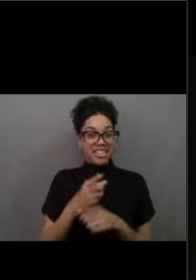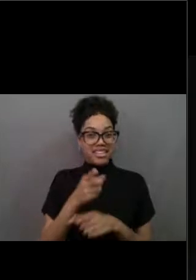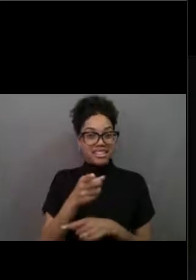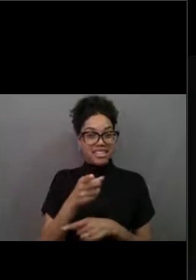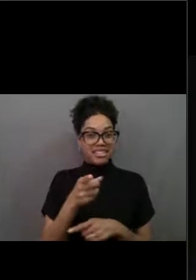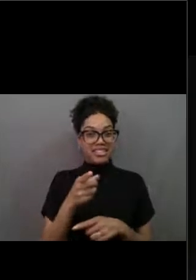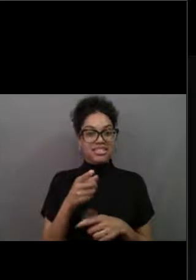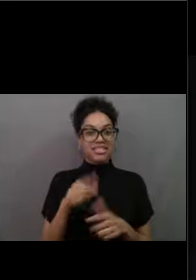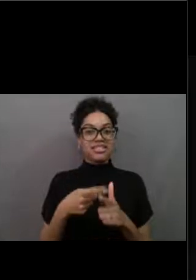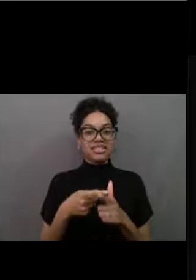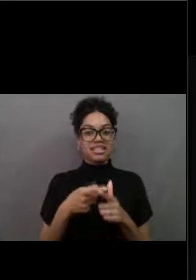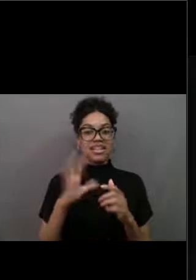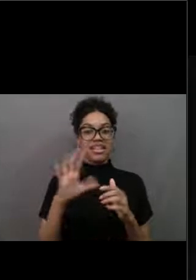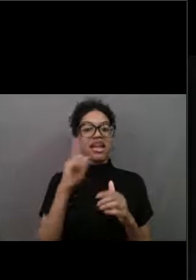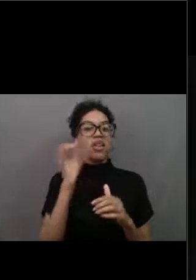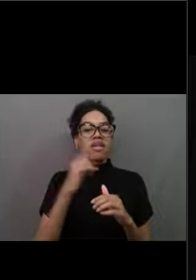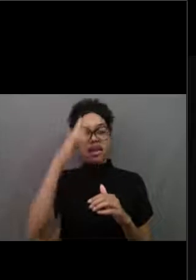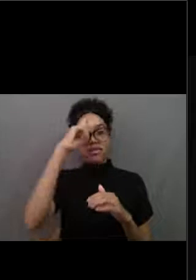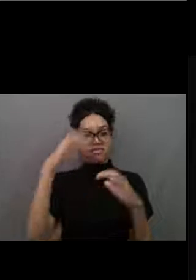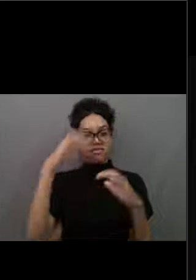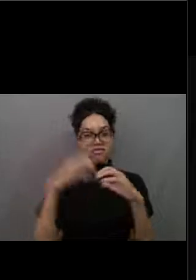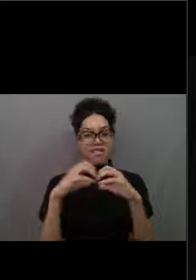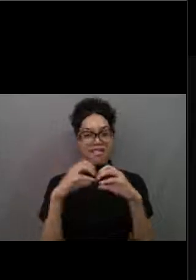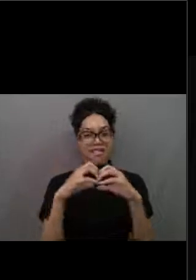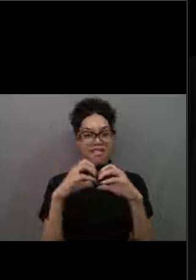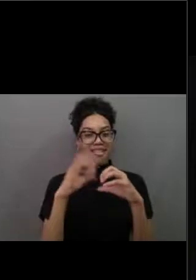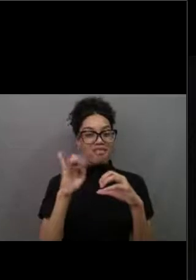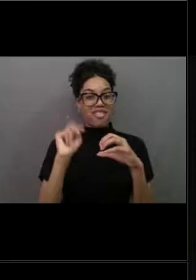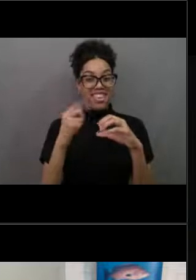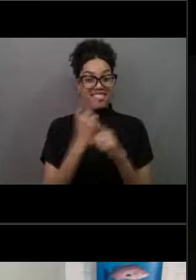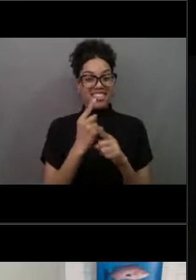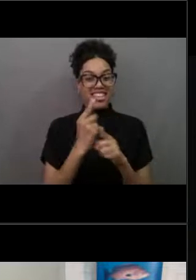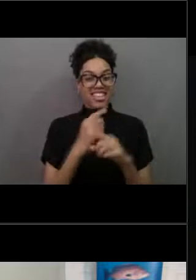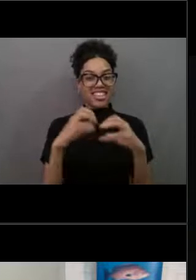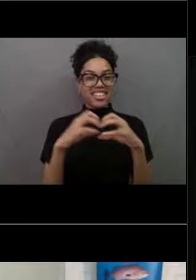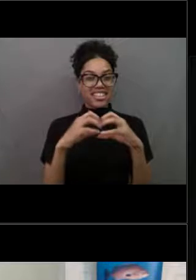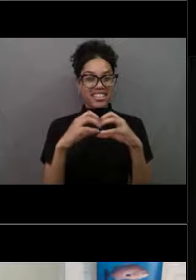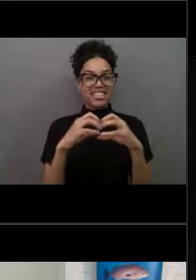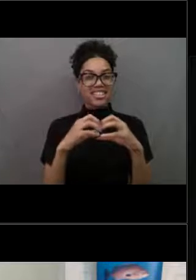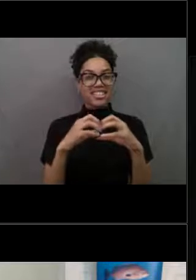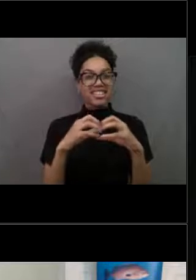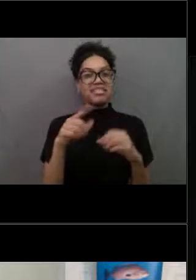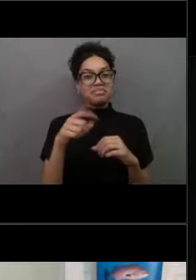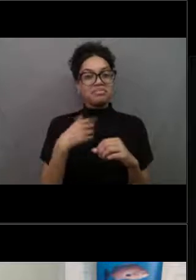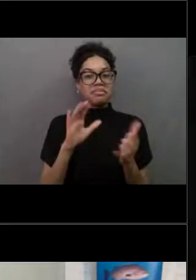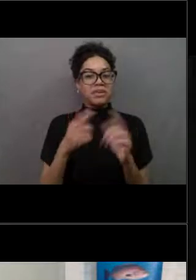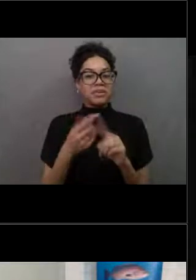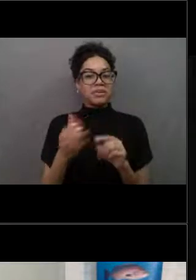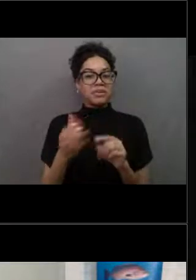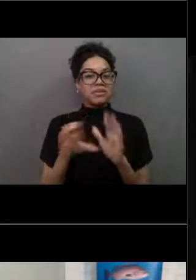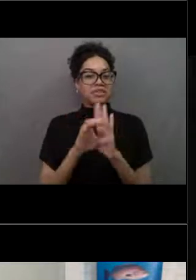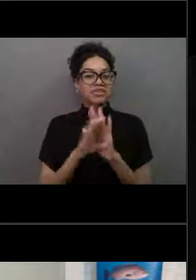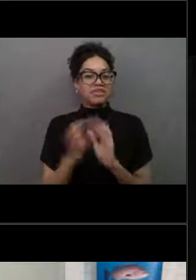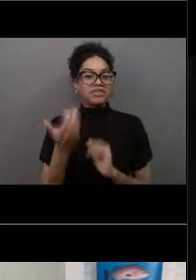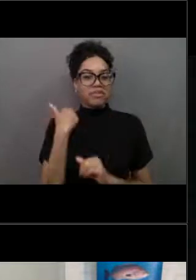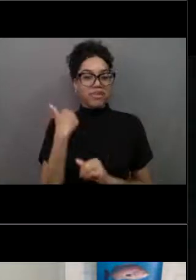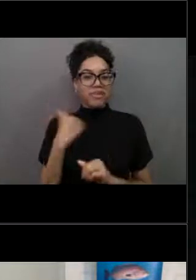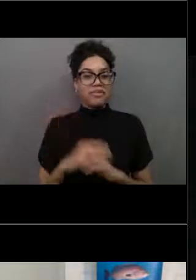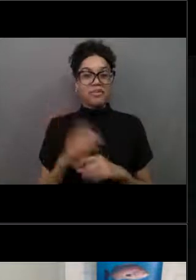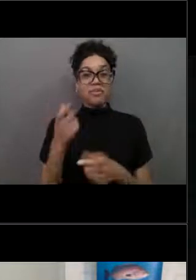it looks kind of fuzzy now compared to what it looked like in the picture that you have already seen previously, a section of brain